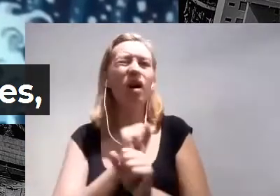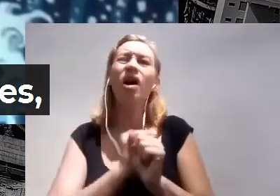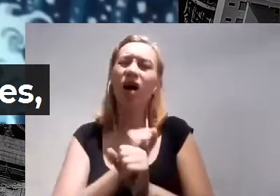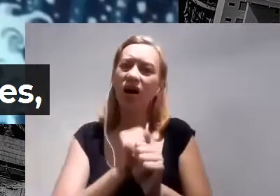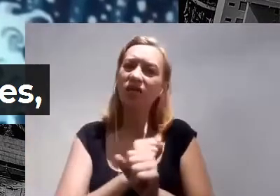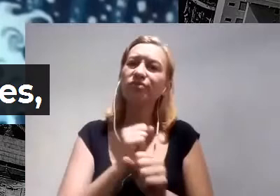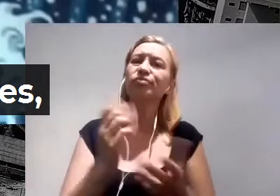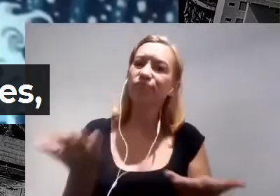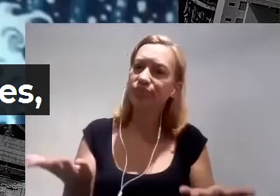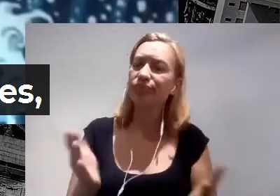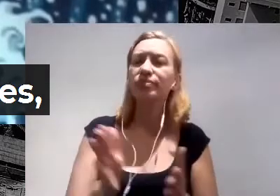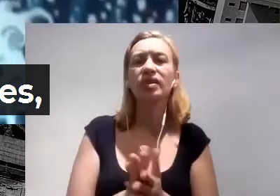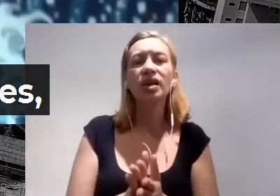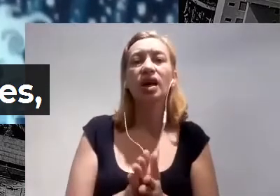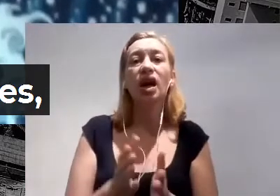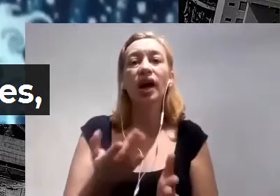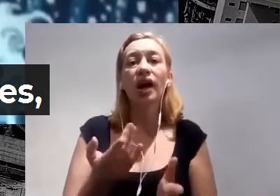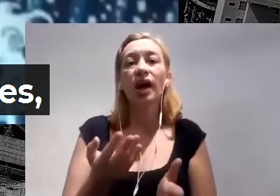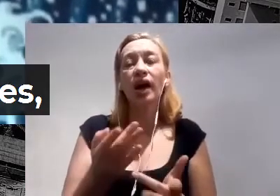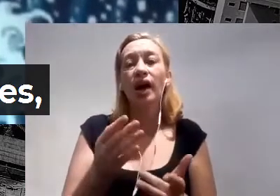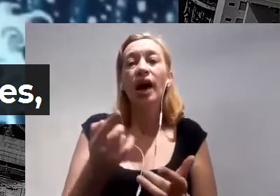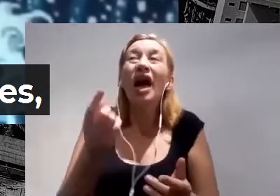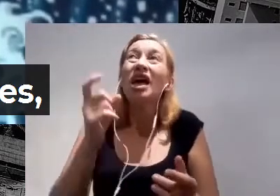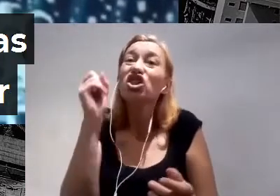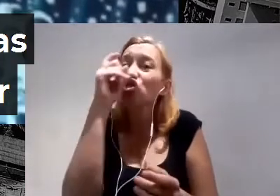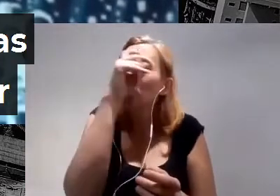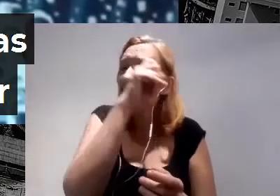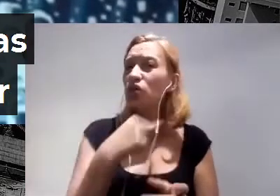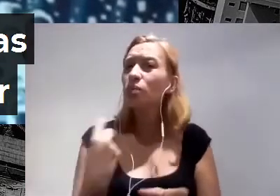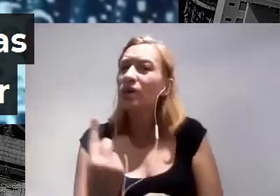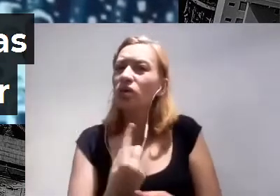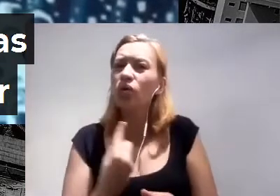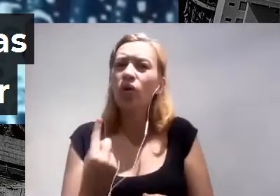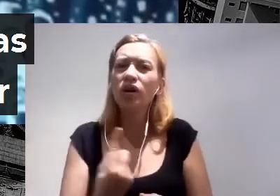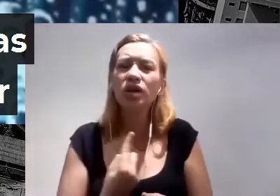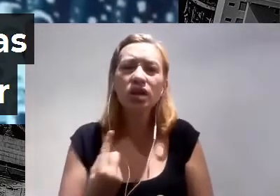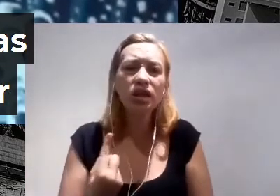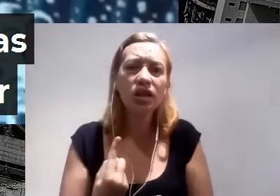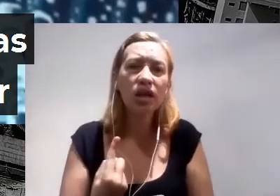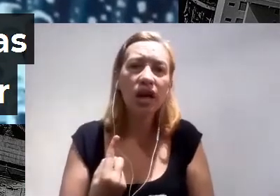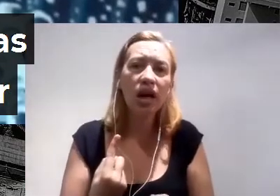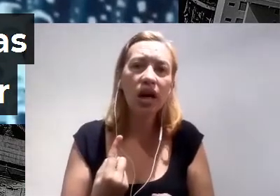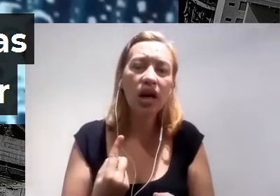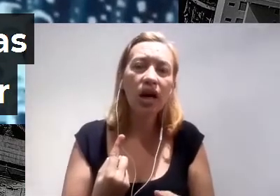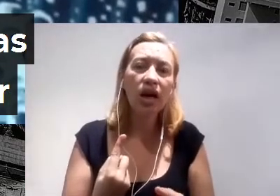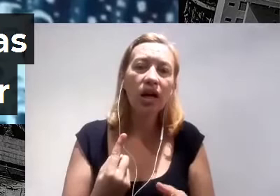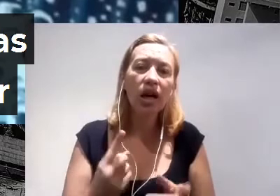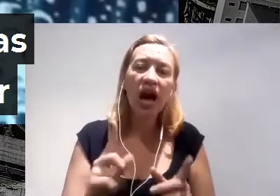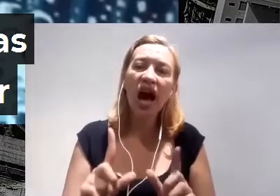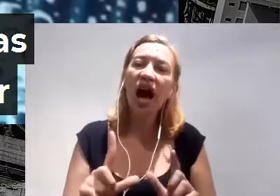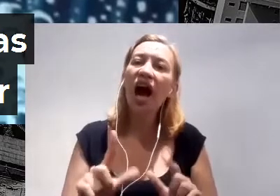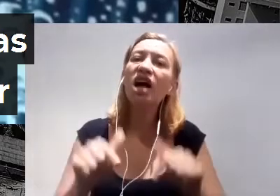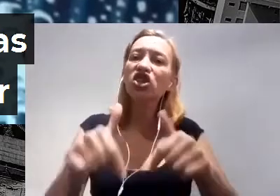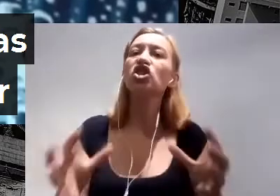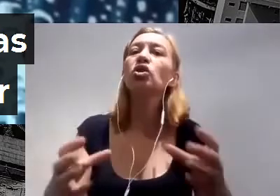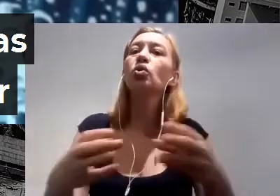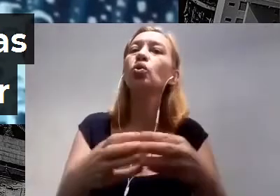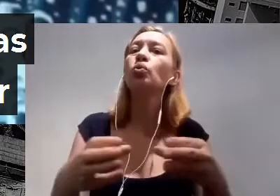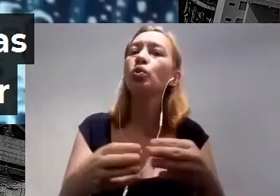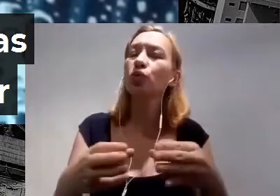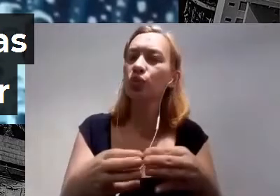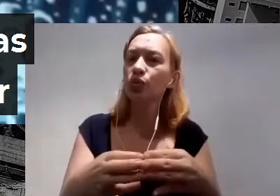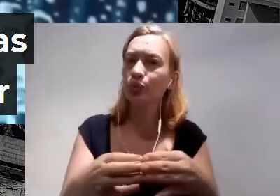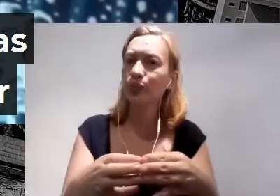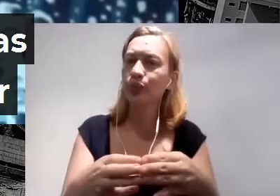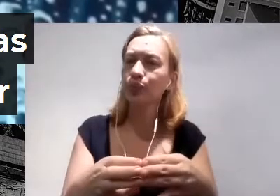It's hard for us to really take true integrated approaches to the way that we approach these issues. But that's starting to